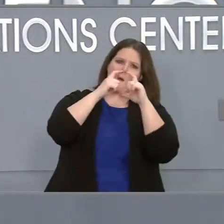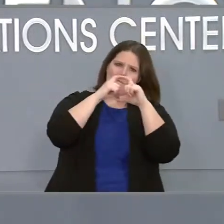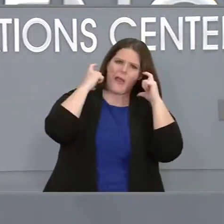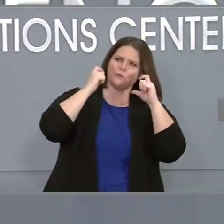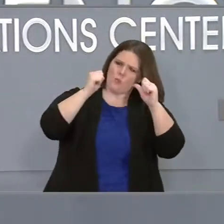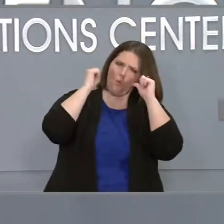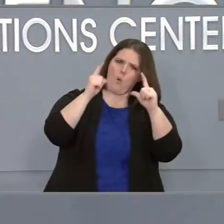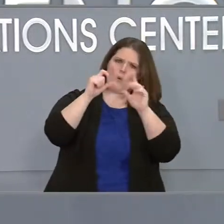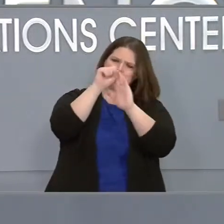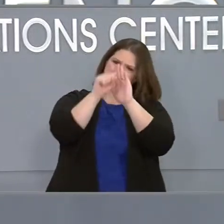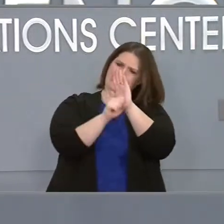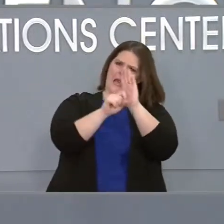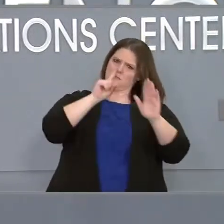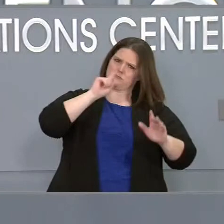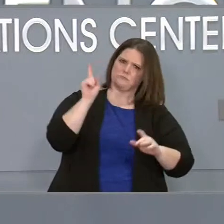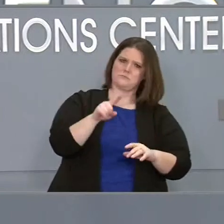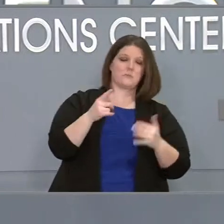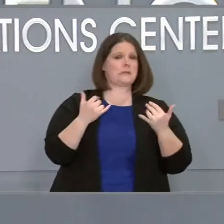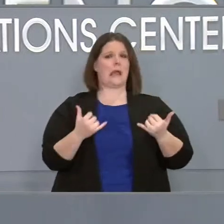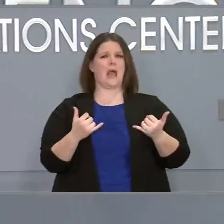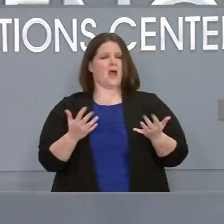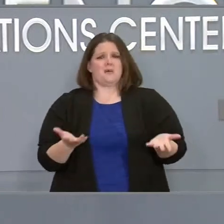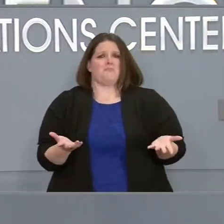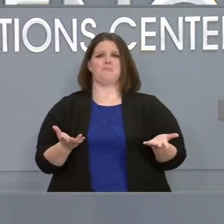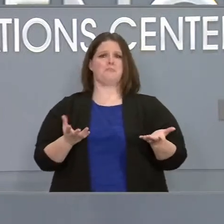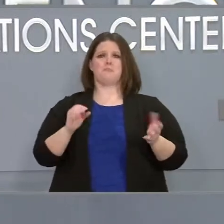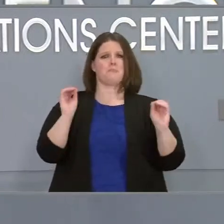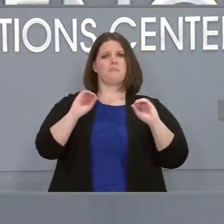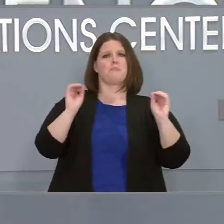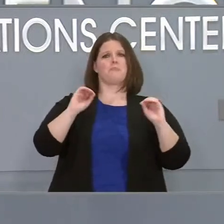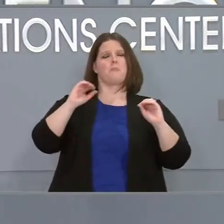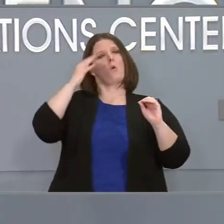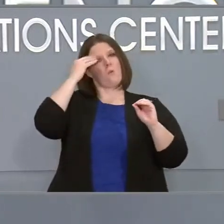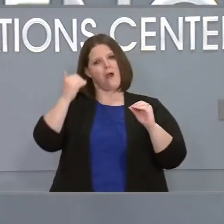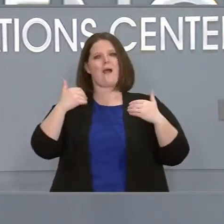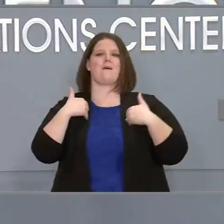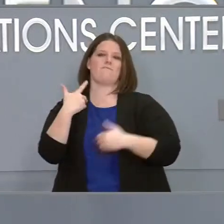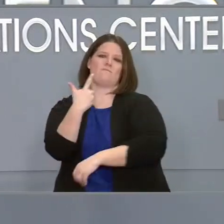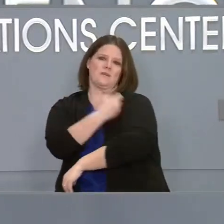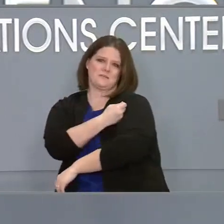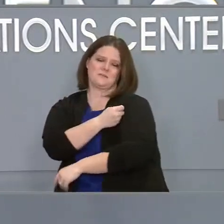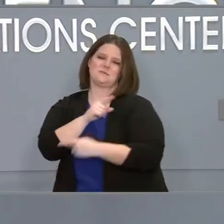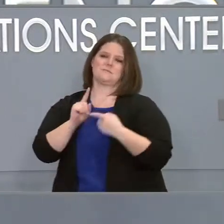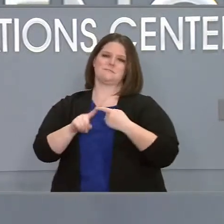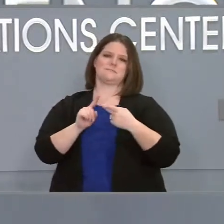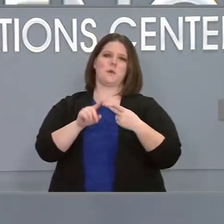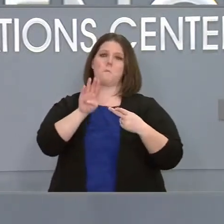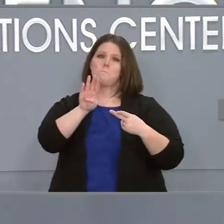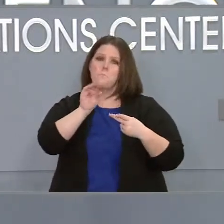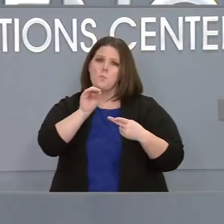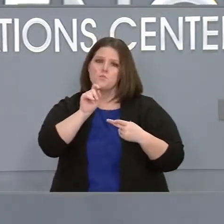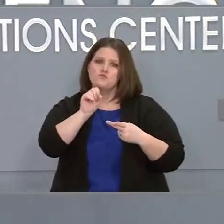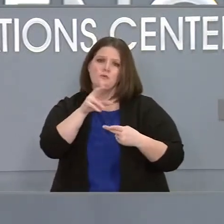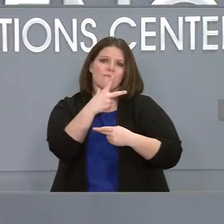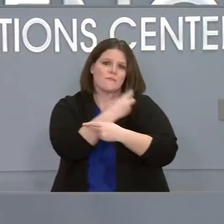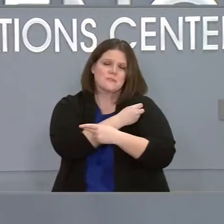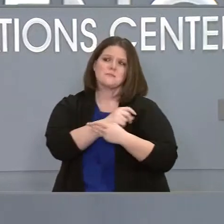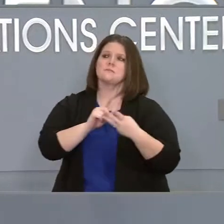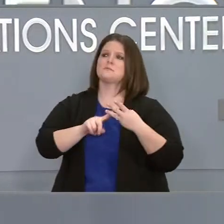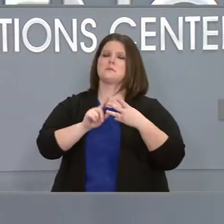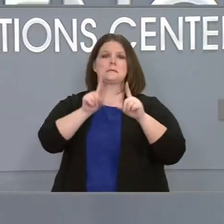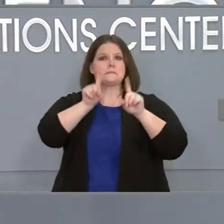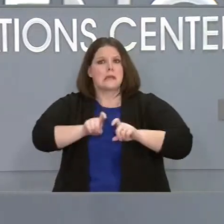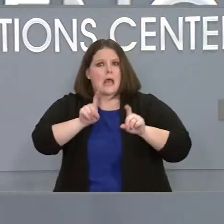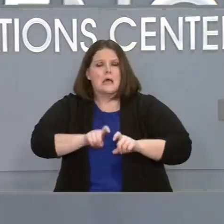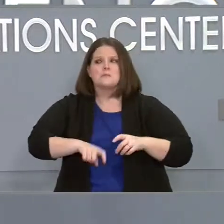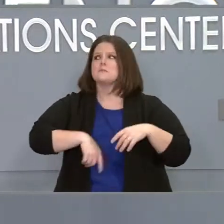folks can gather safely if they are getting vaccinated, getting boosted, using tests, using masks. There are safe ways to